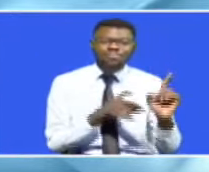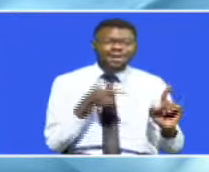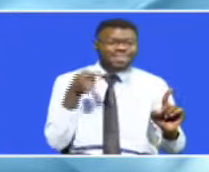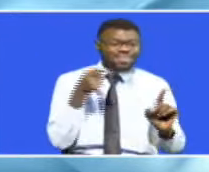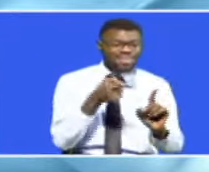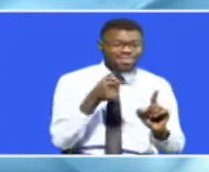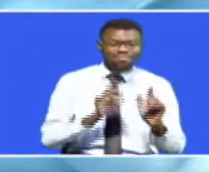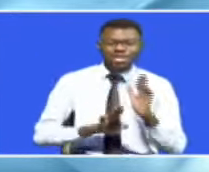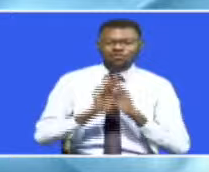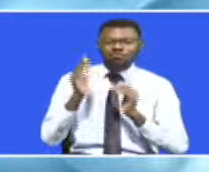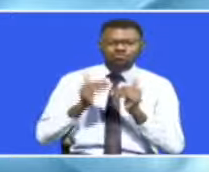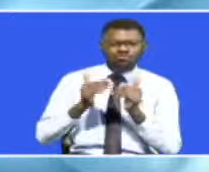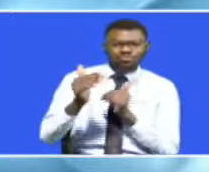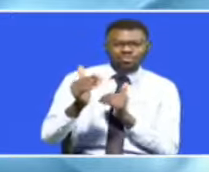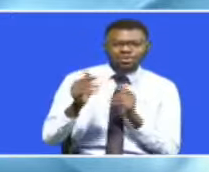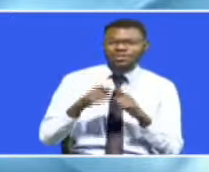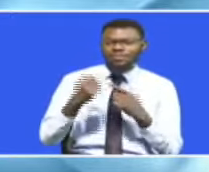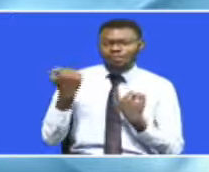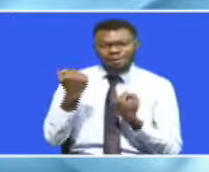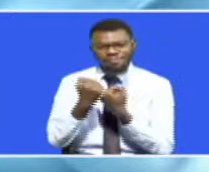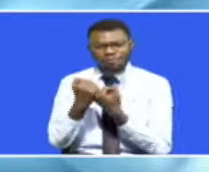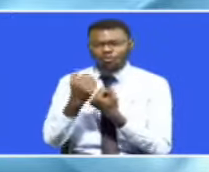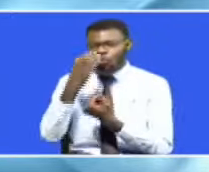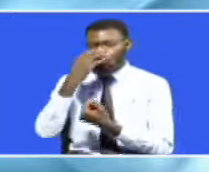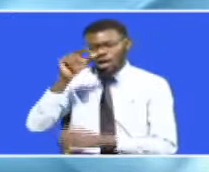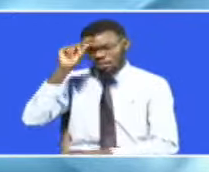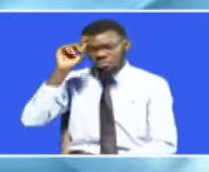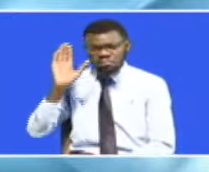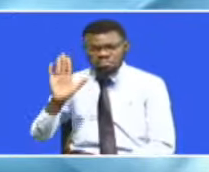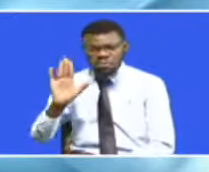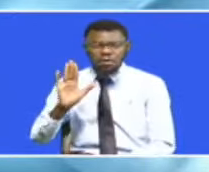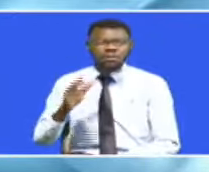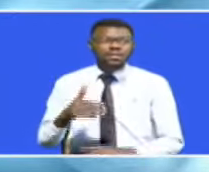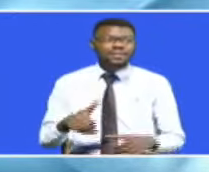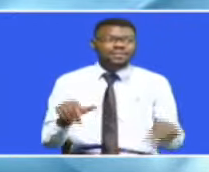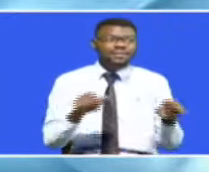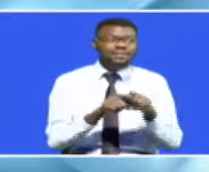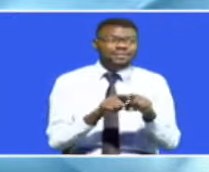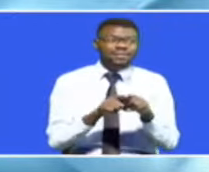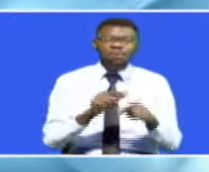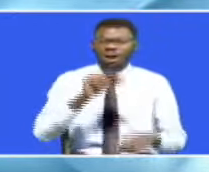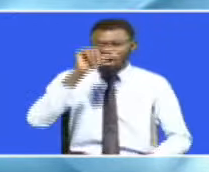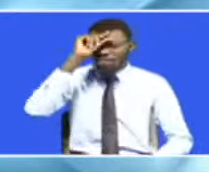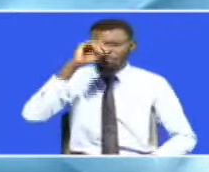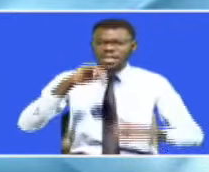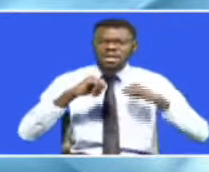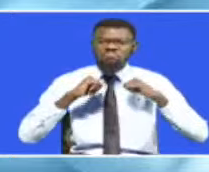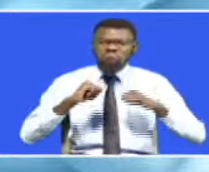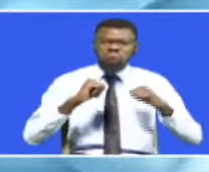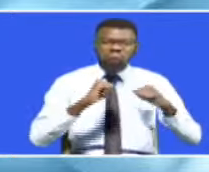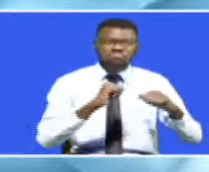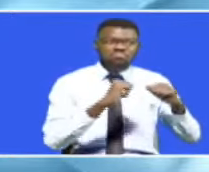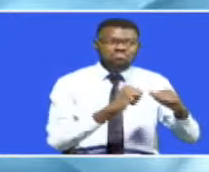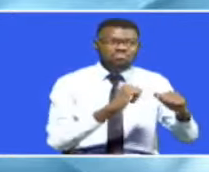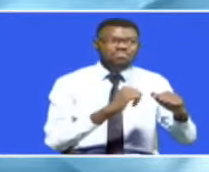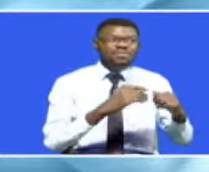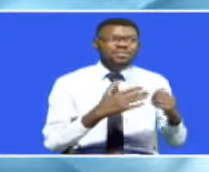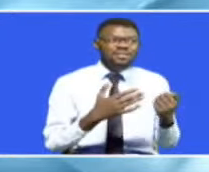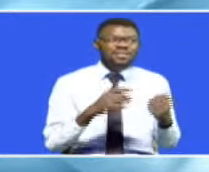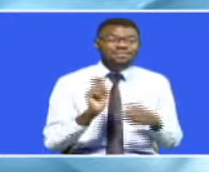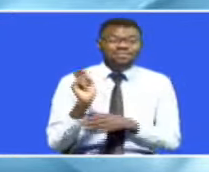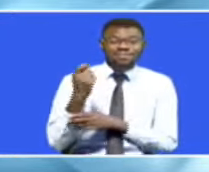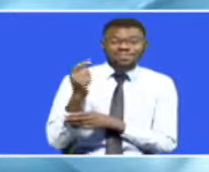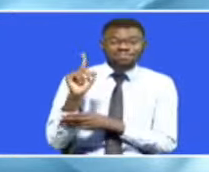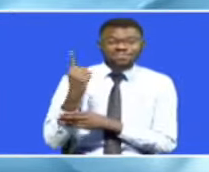and to support President William Ruto's administration. This is happening as senior government officials intensified Kenya